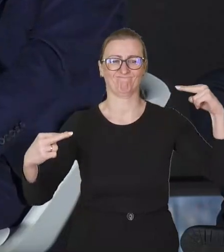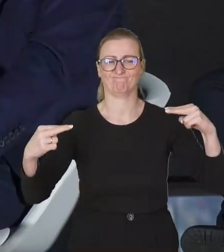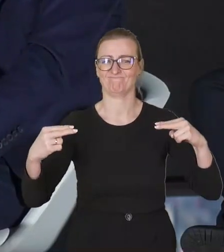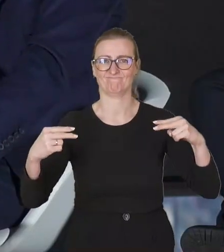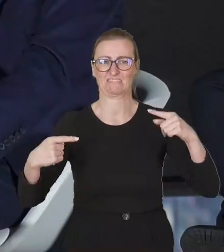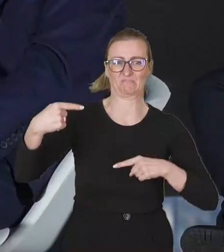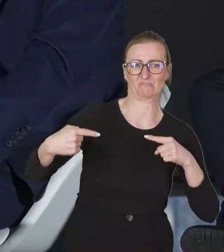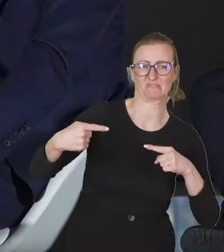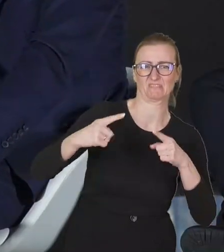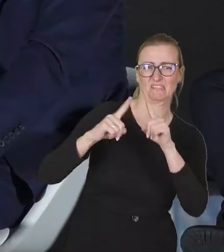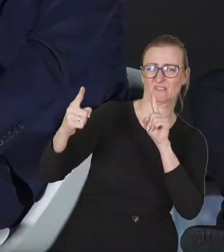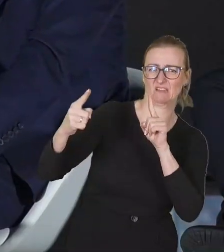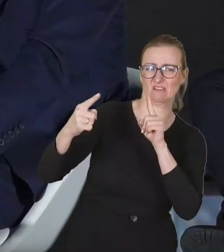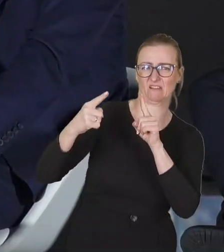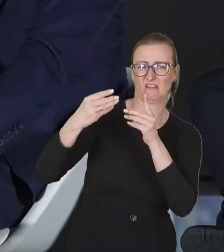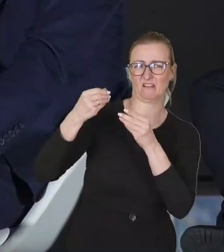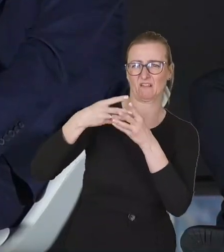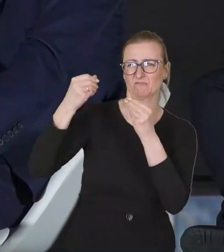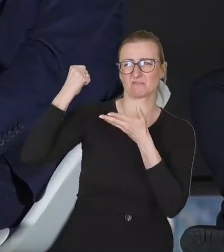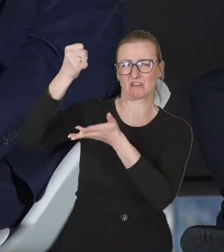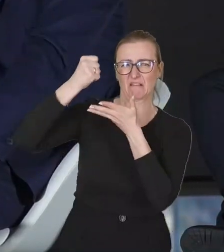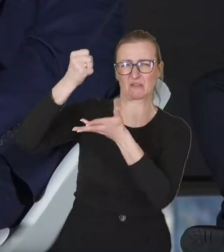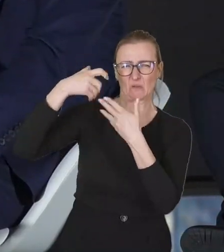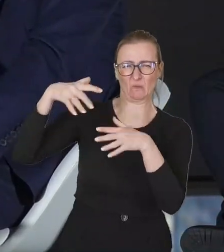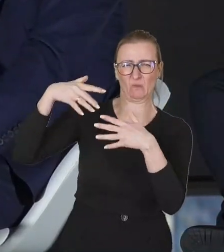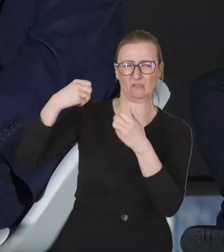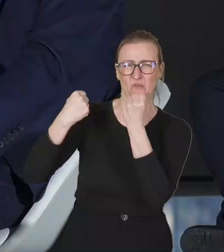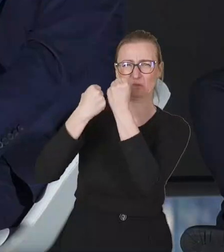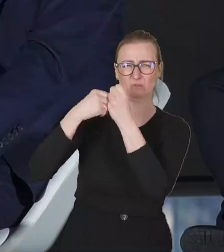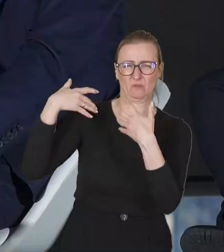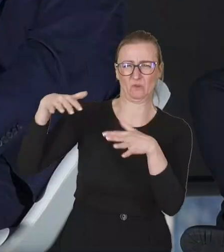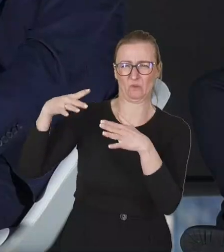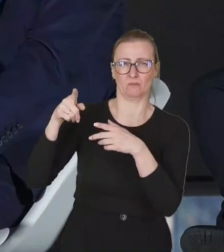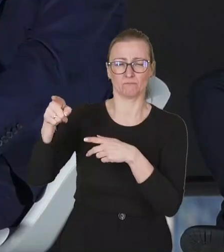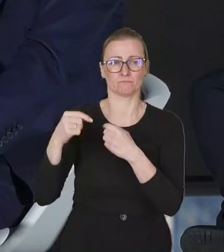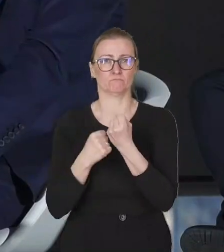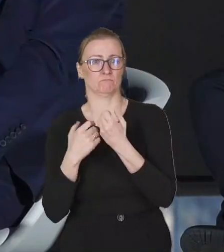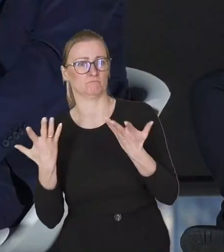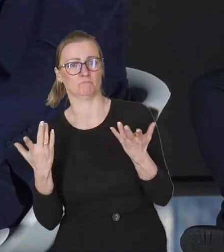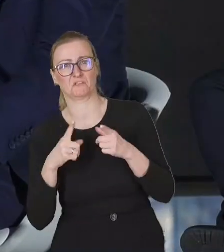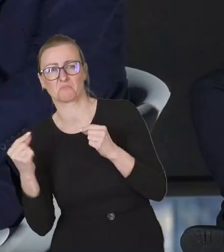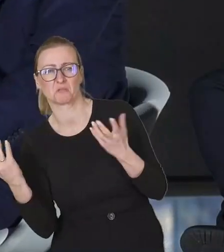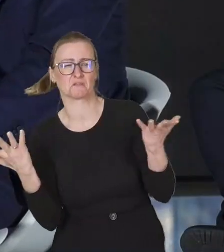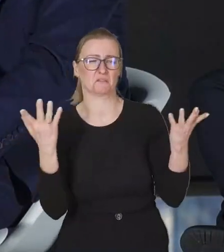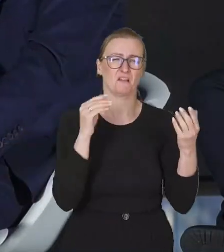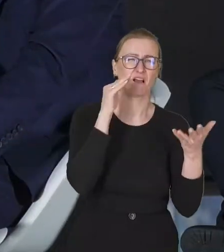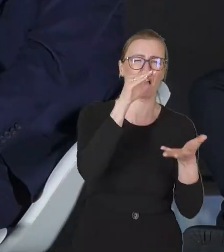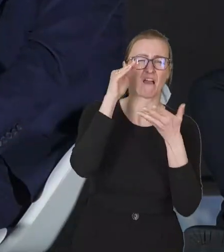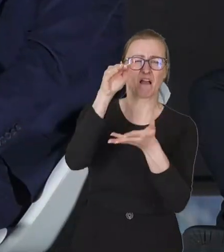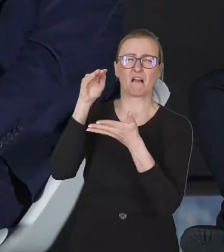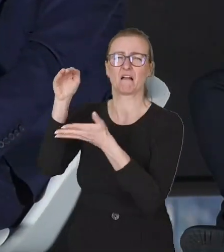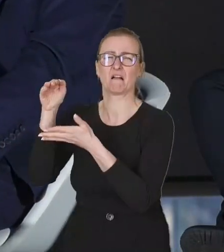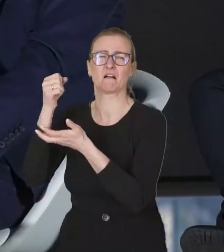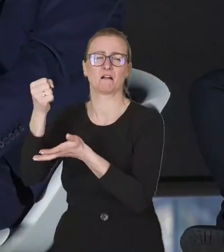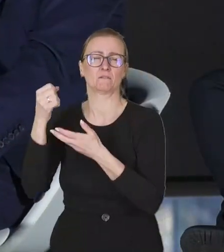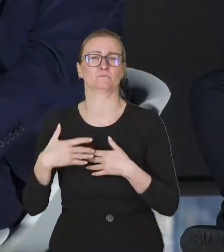companies or American companies or Japanese companies. So, and the access to European market is really, too easy for